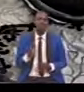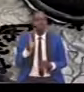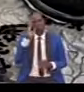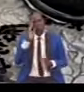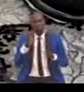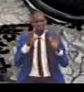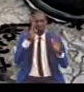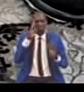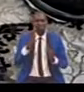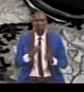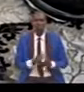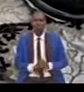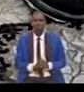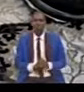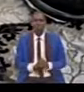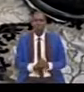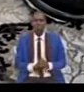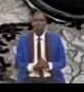Bye.